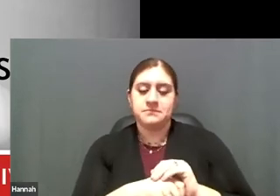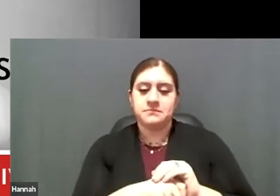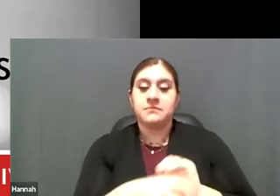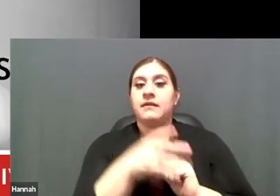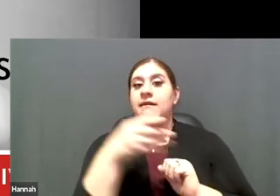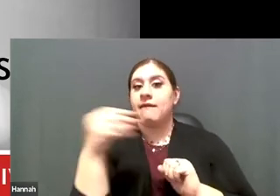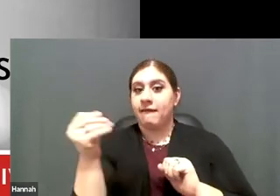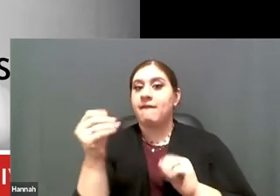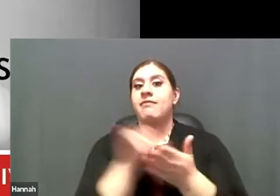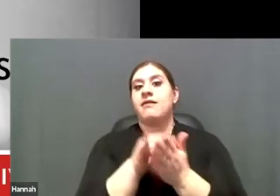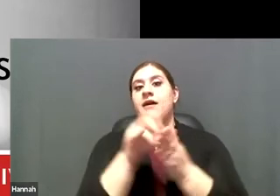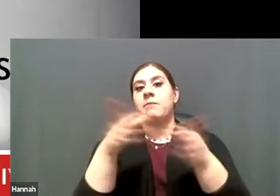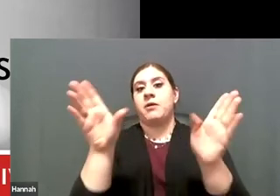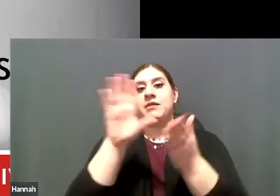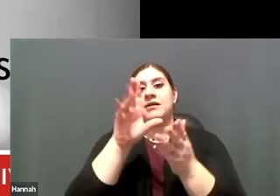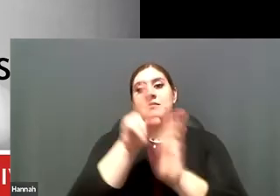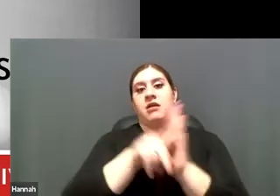and in the Public Policy Center.